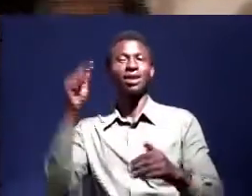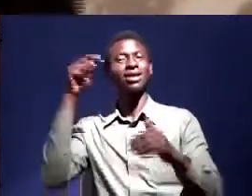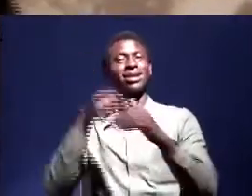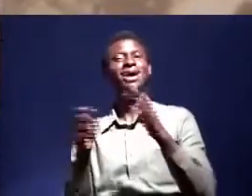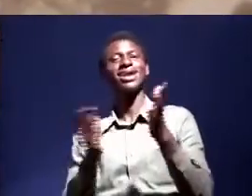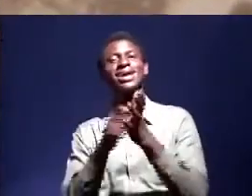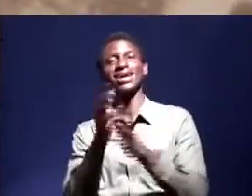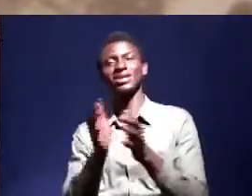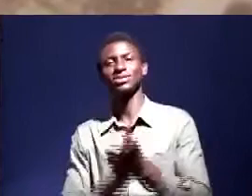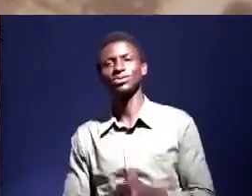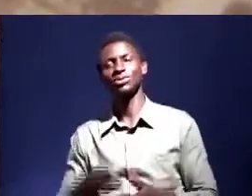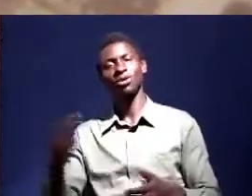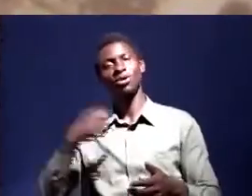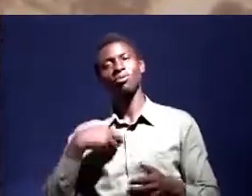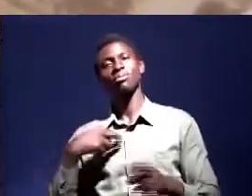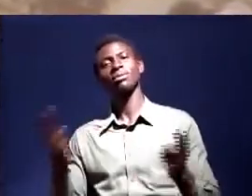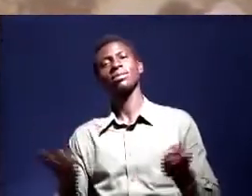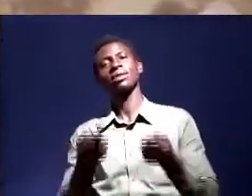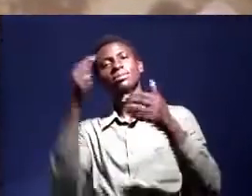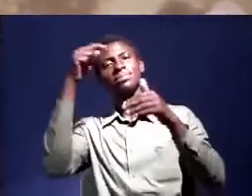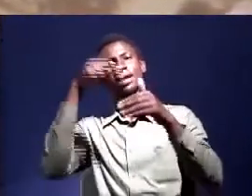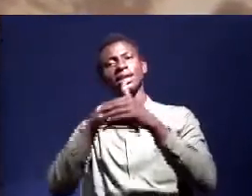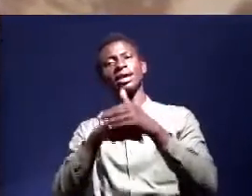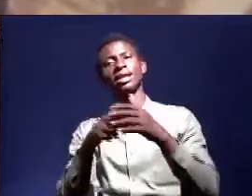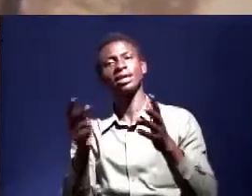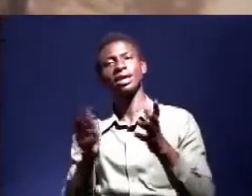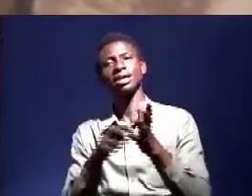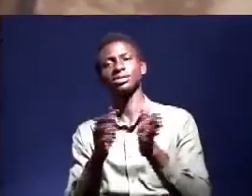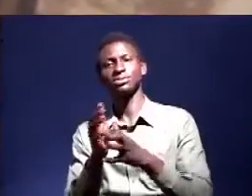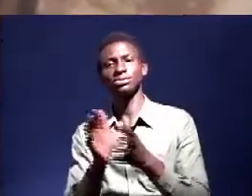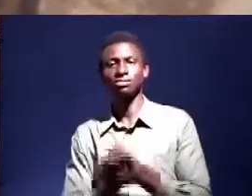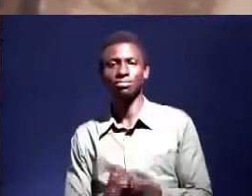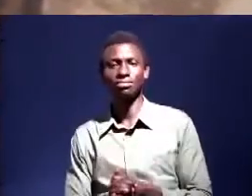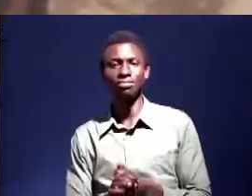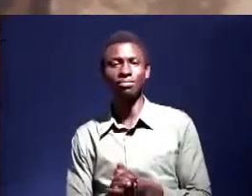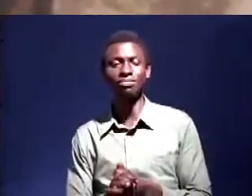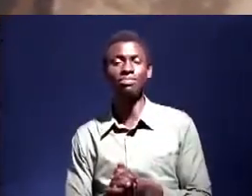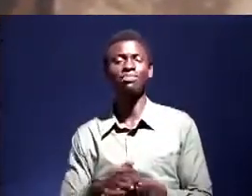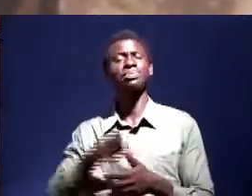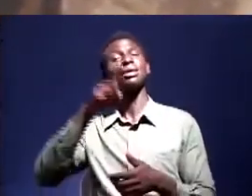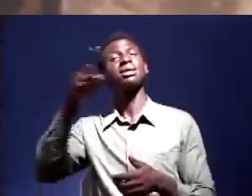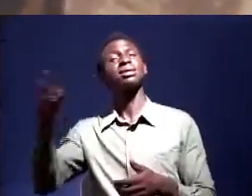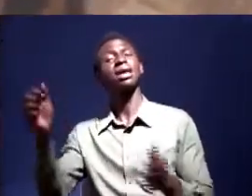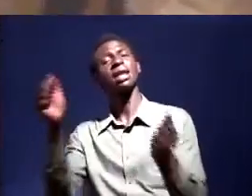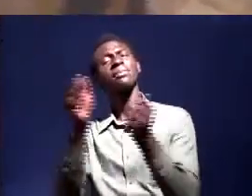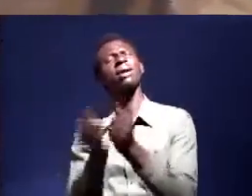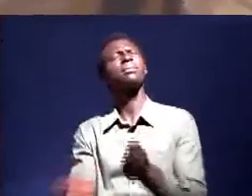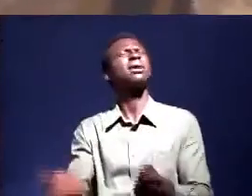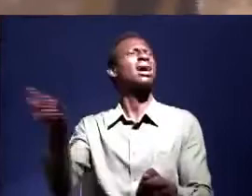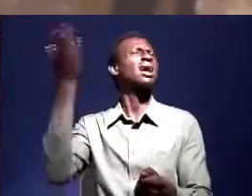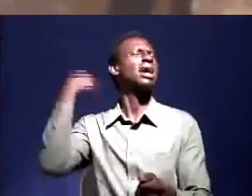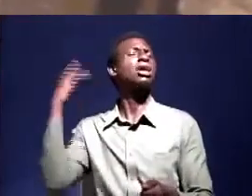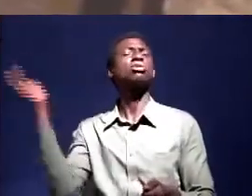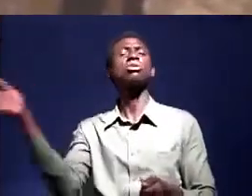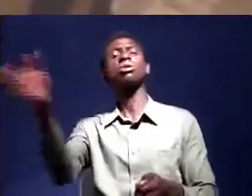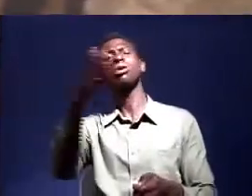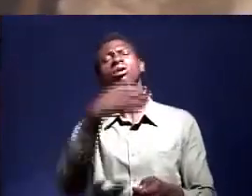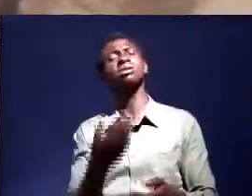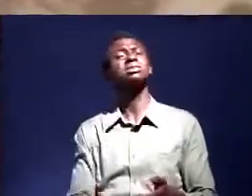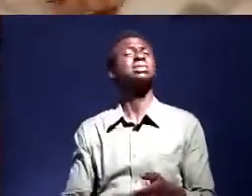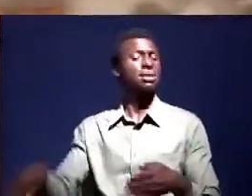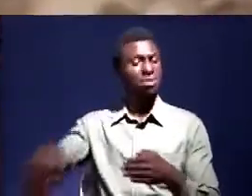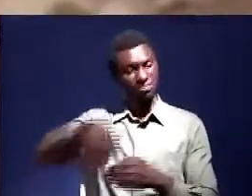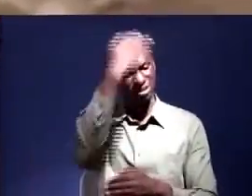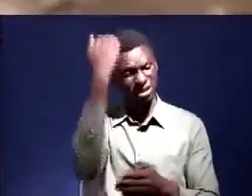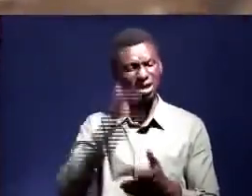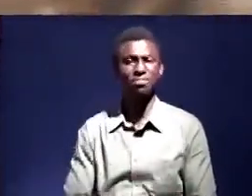katika Yesu. All of the past is gone. Yale ya kale yote yamepita. All of the guilt is gone. Hatia